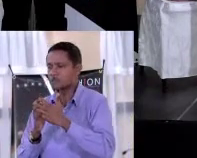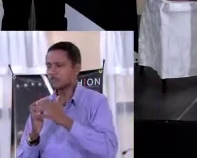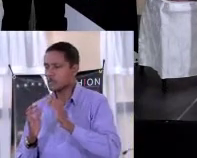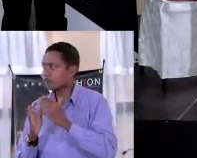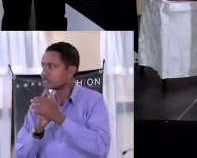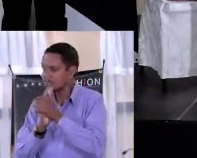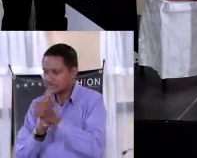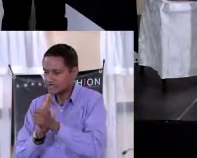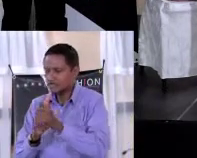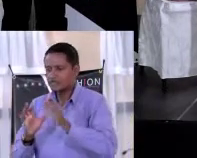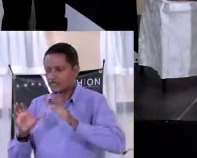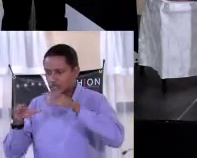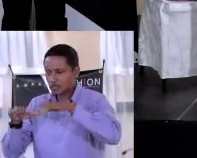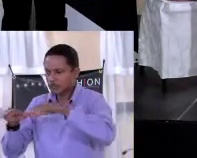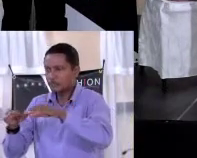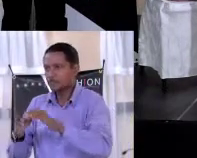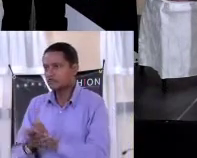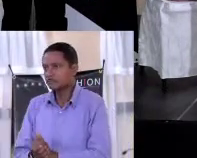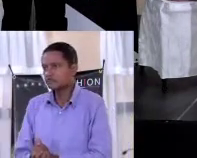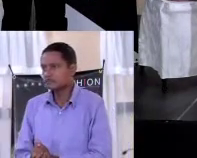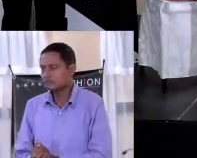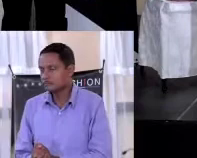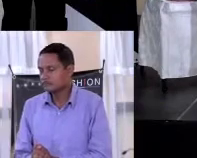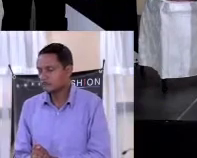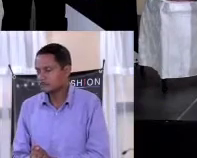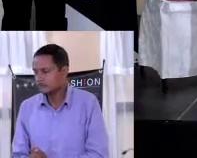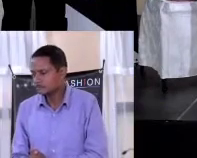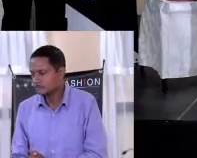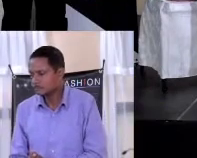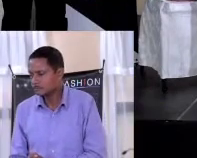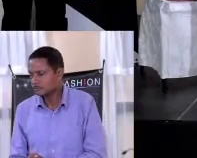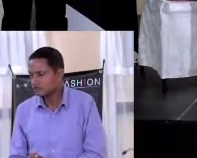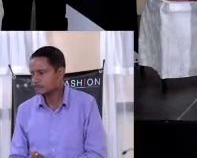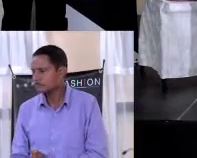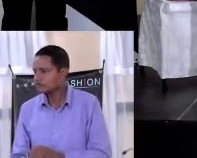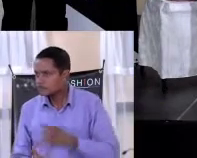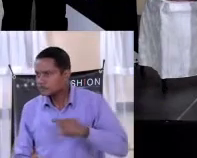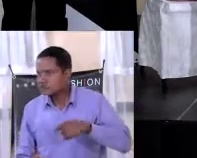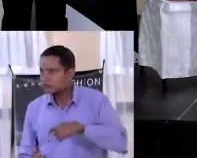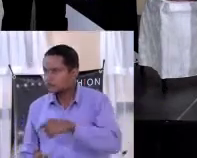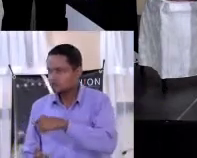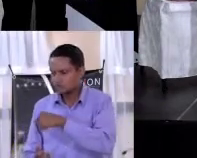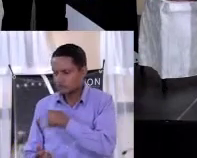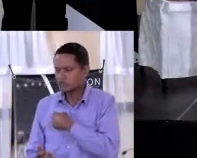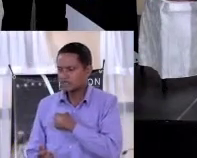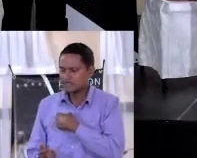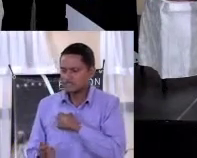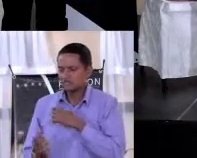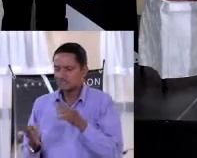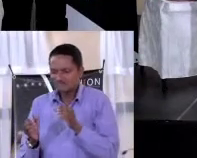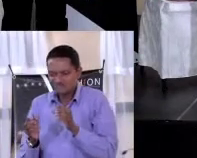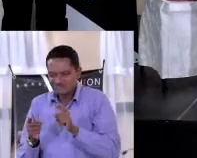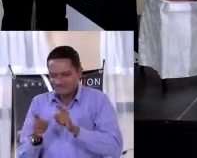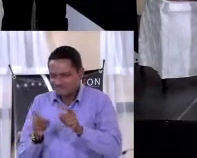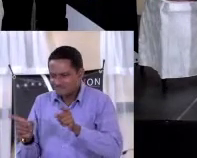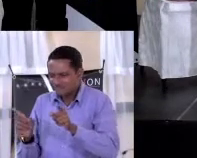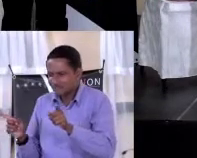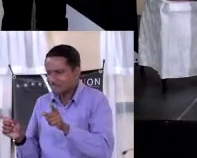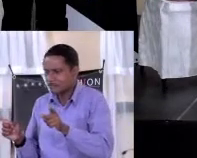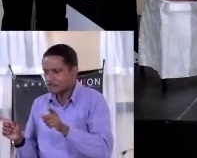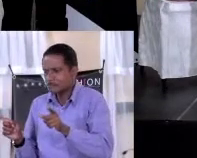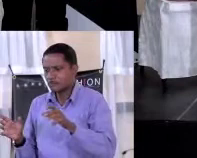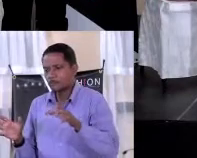are fragmented in the region, and insularly, we are not going to be formidable. So that the